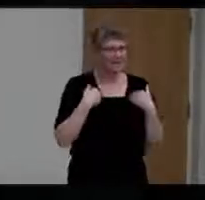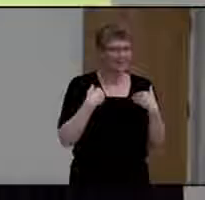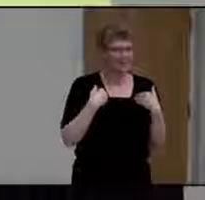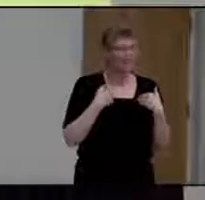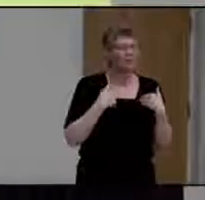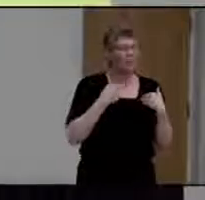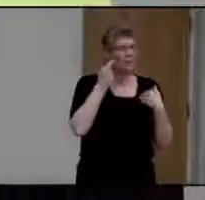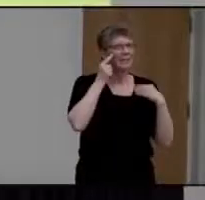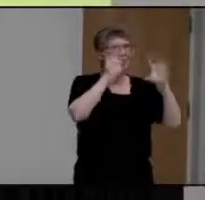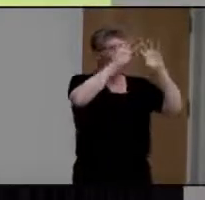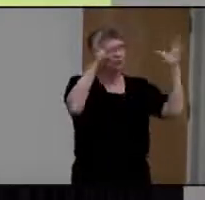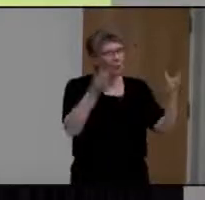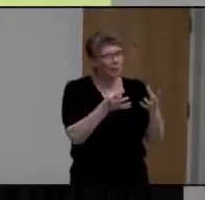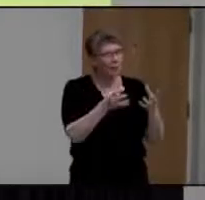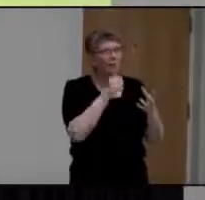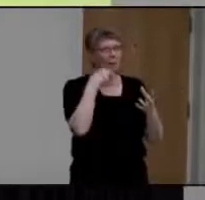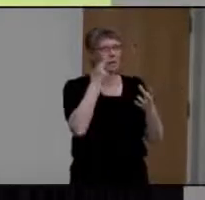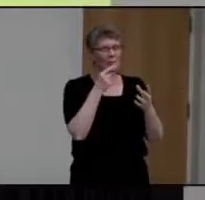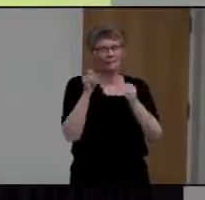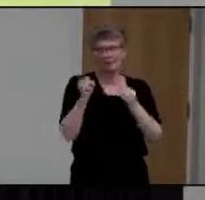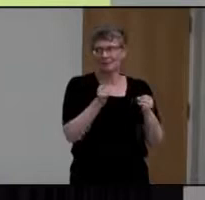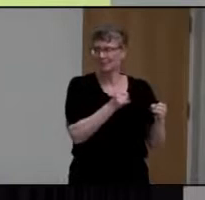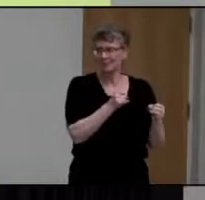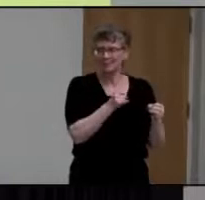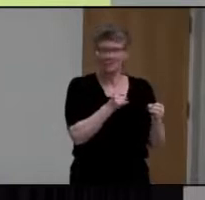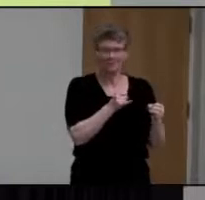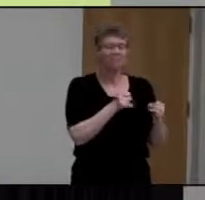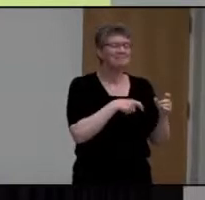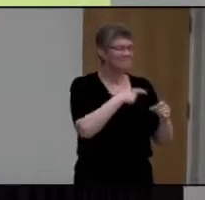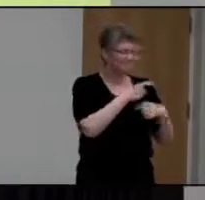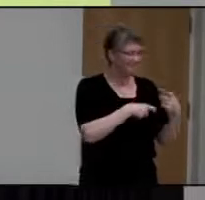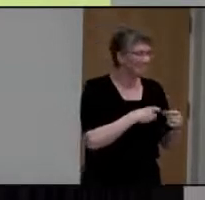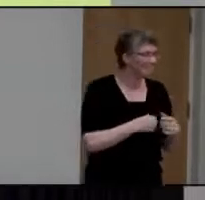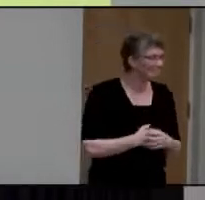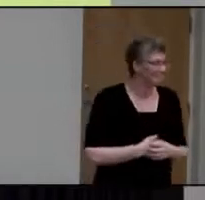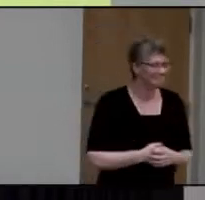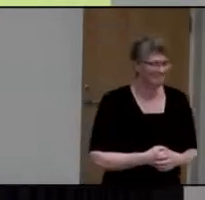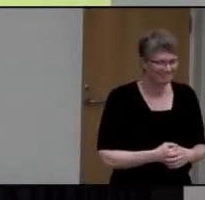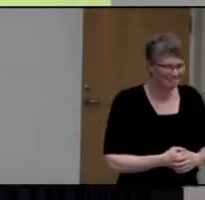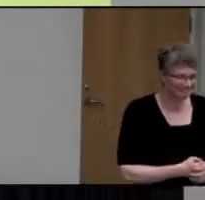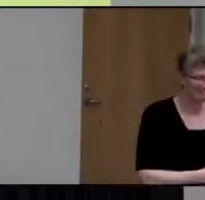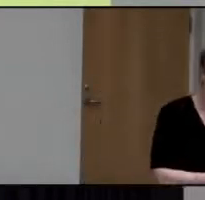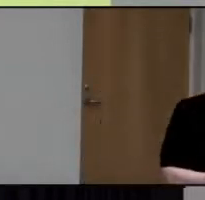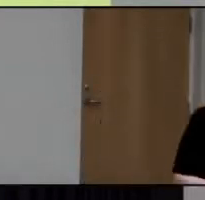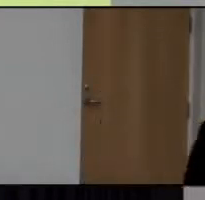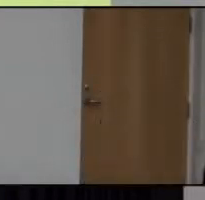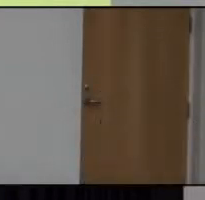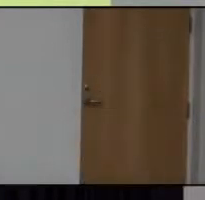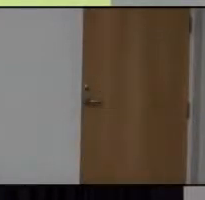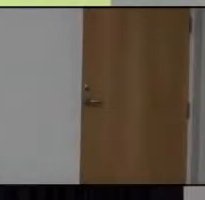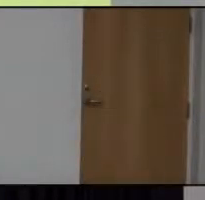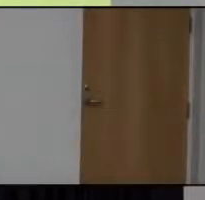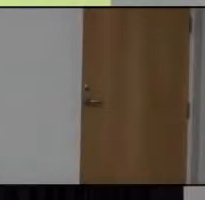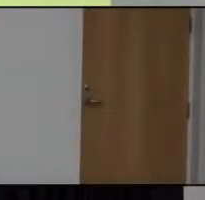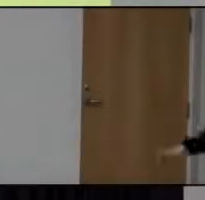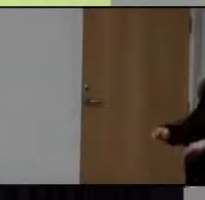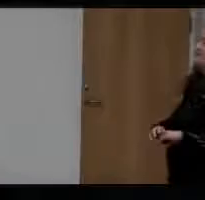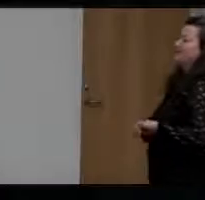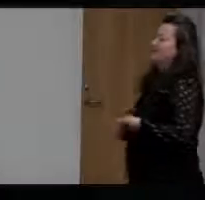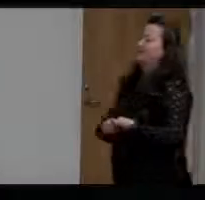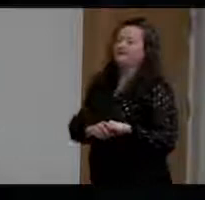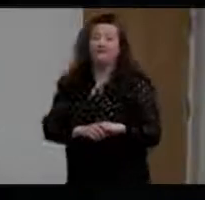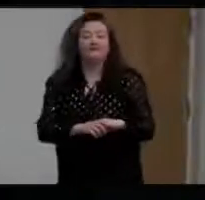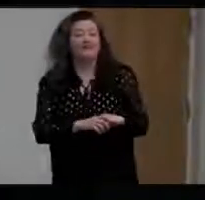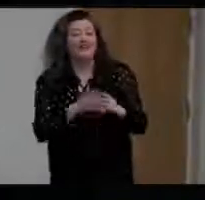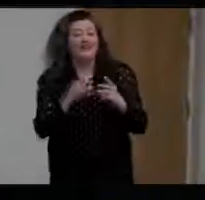time. Where are you at, Nicole, with regards to surrendering your privacy? I feel like I'm going to get hacked or something answering these questions. So, I'm